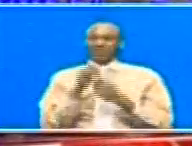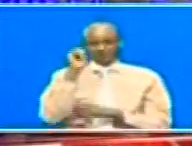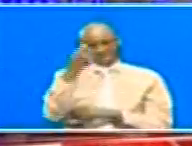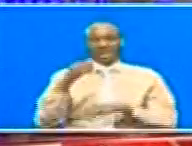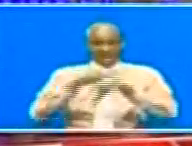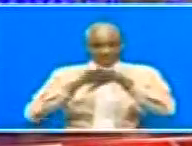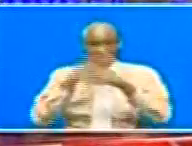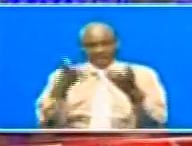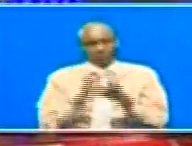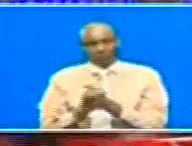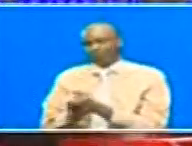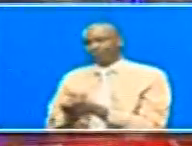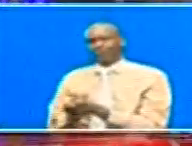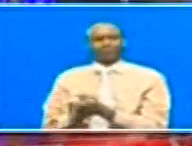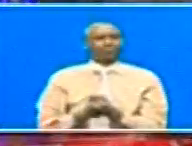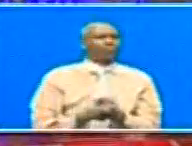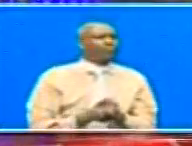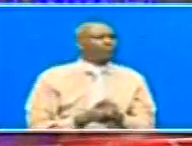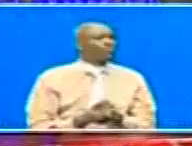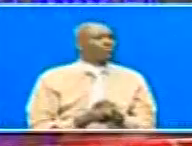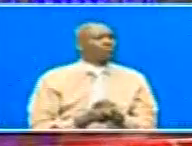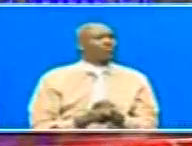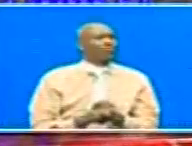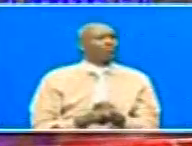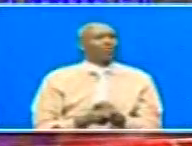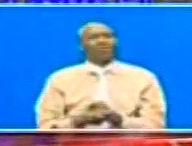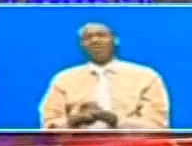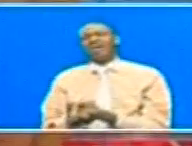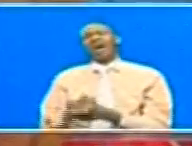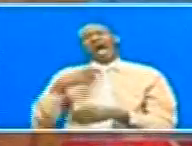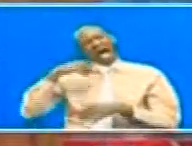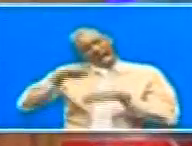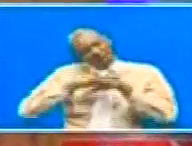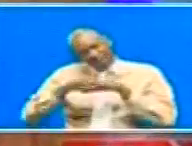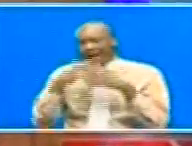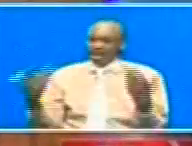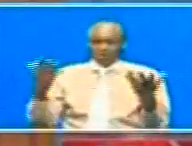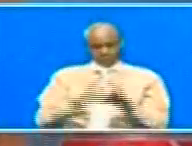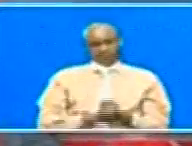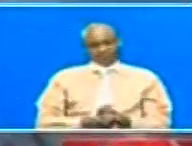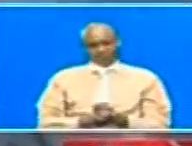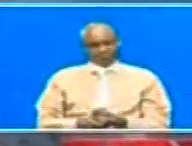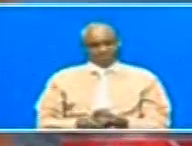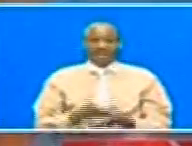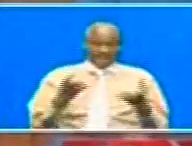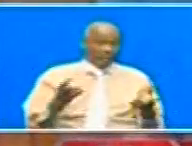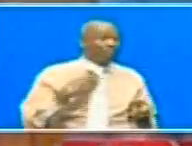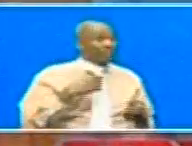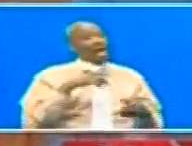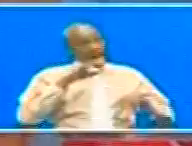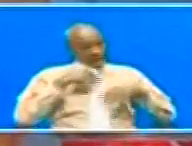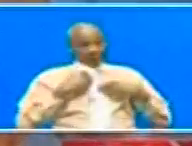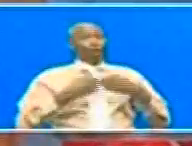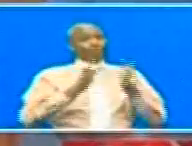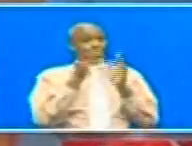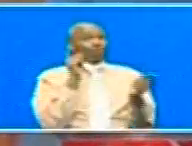Africa, obviously. Yes. What about the rest of African influence? The rest of Africa. I've had an opportunity to